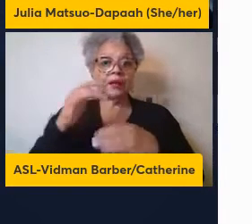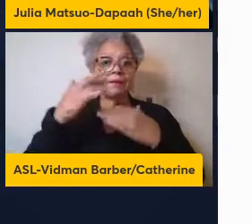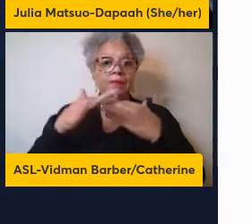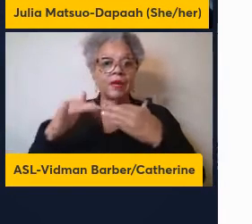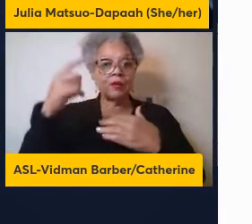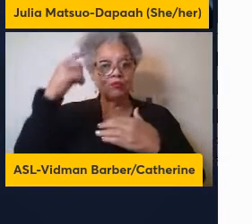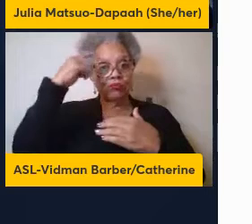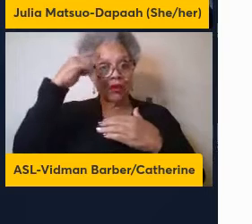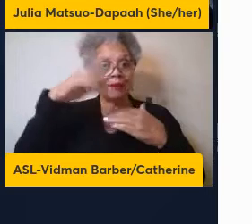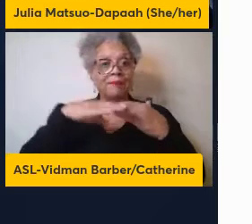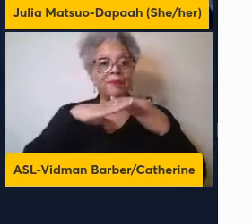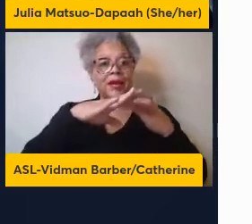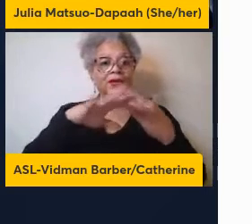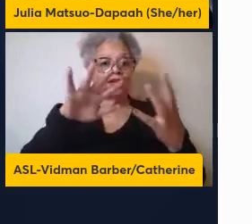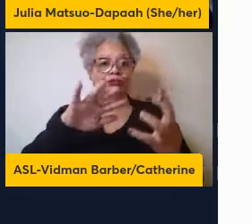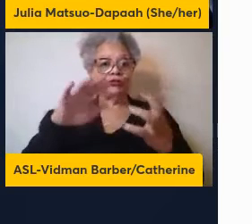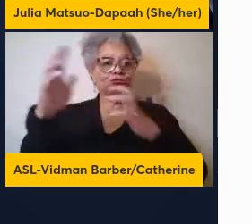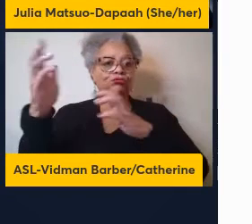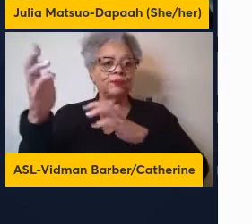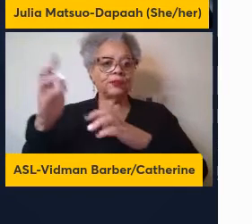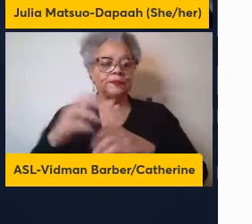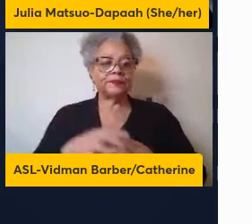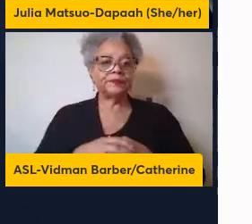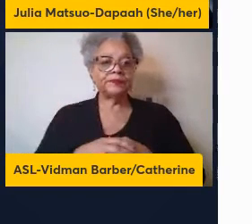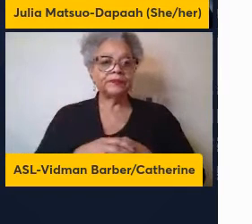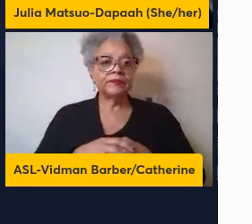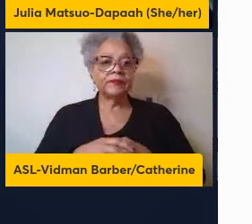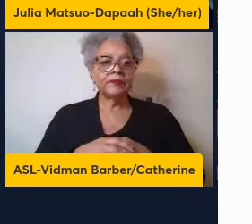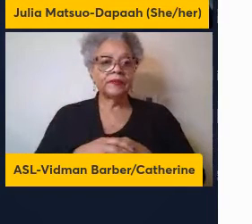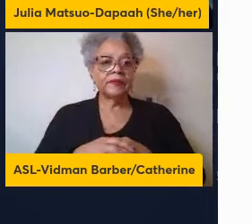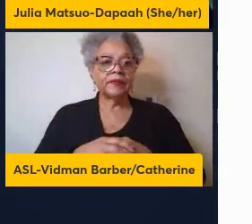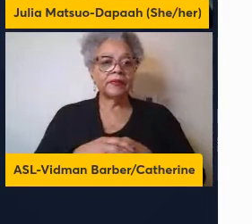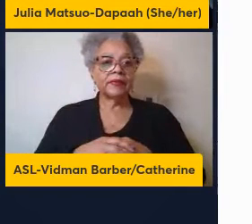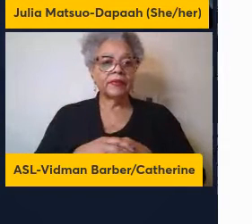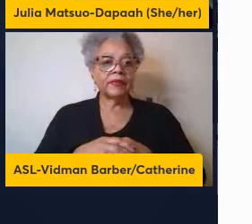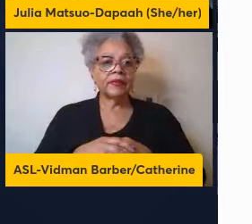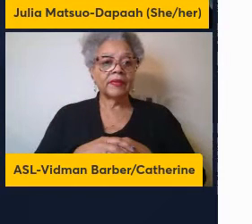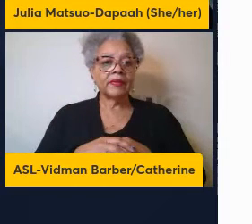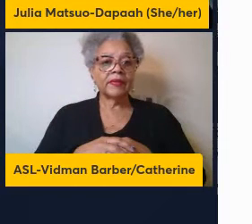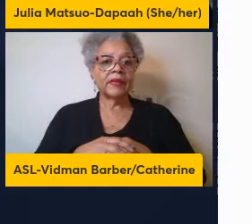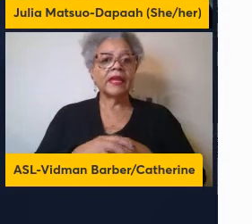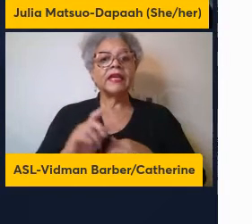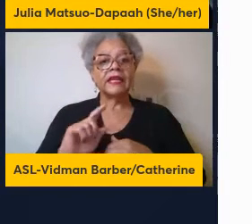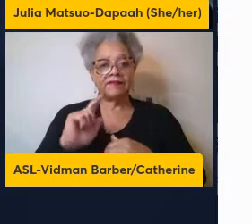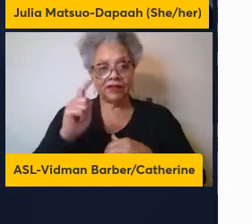and eventual edema and leads to death.